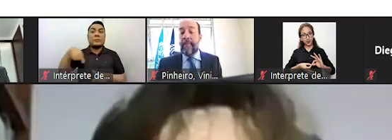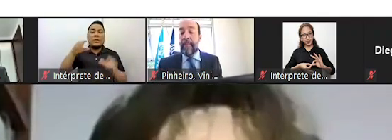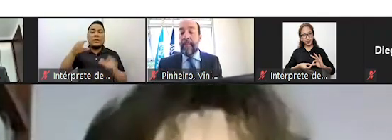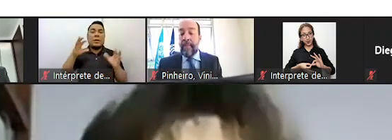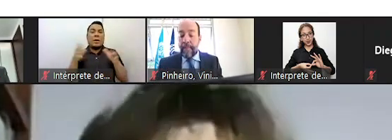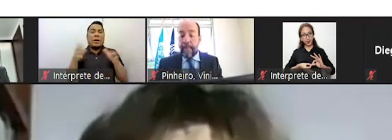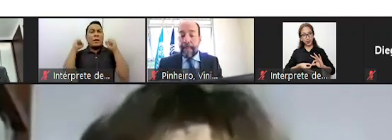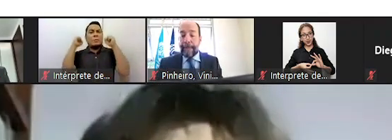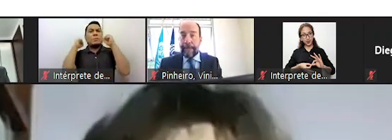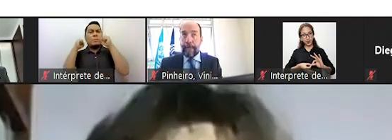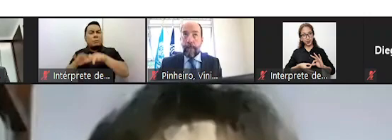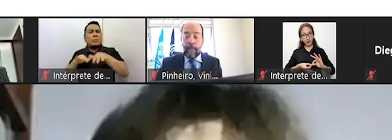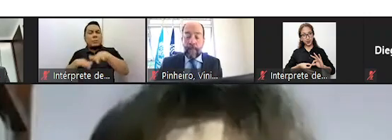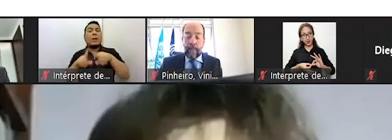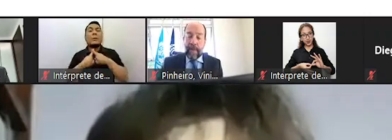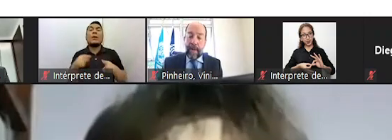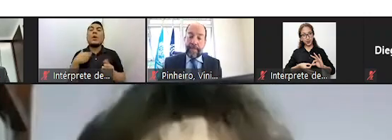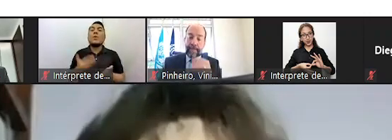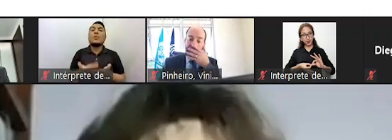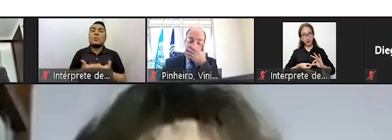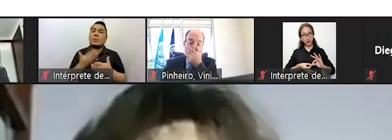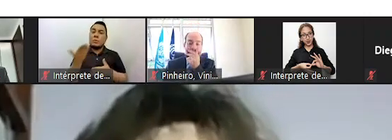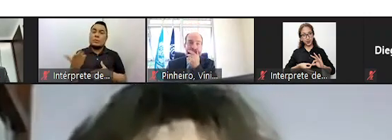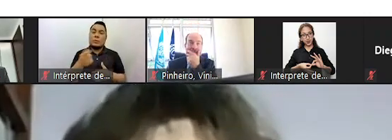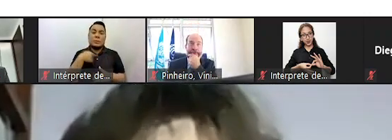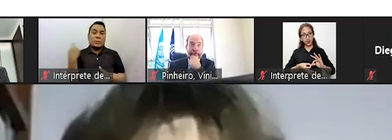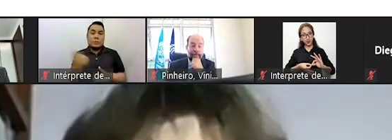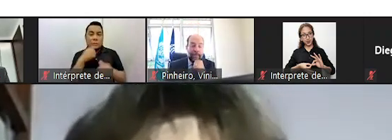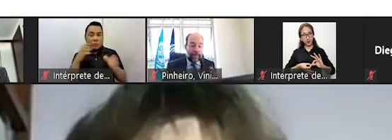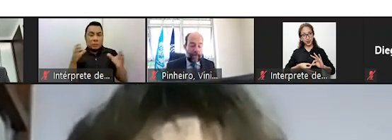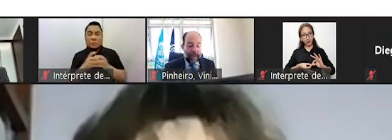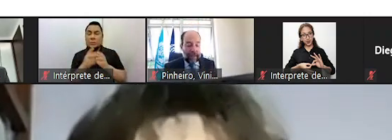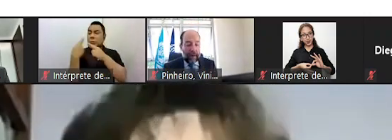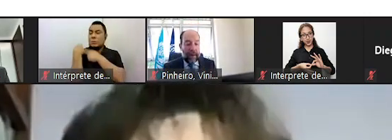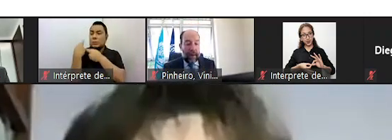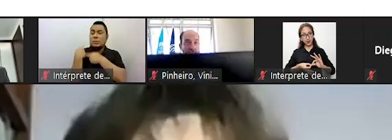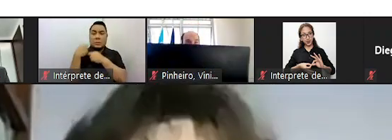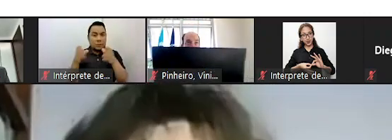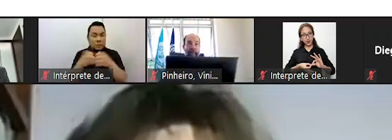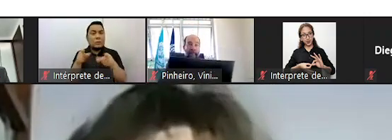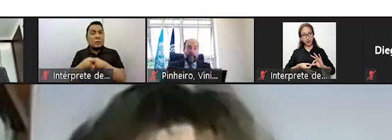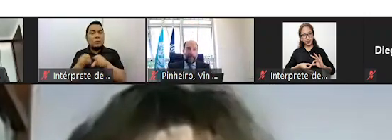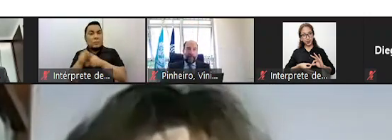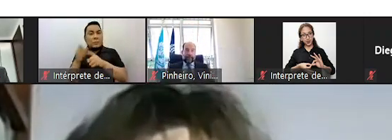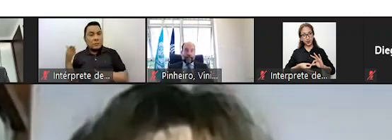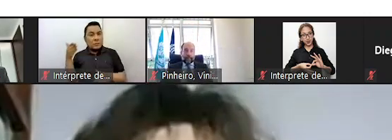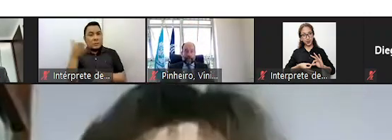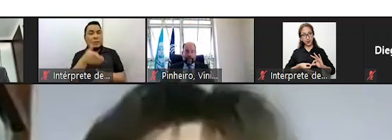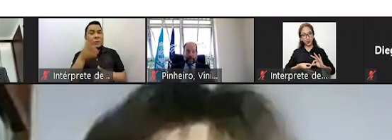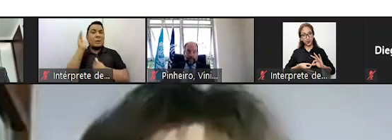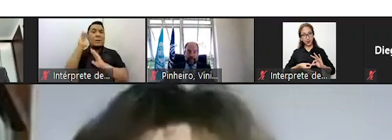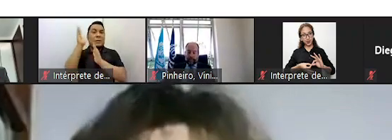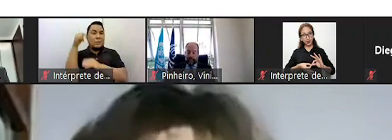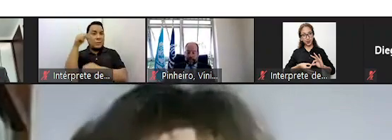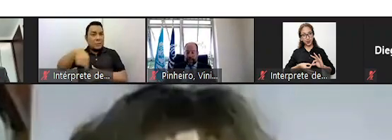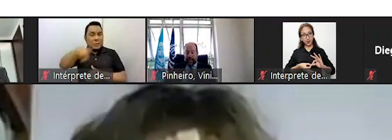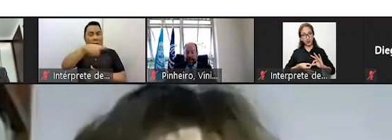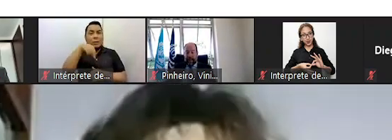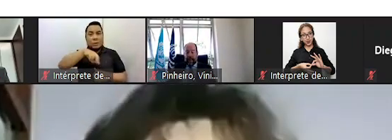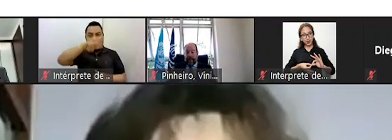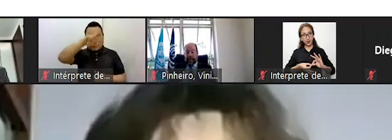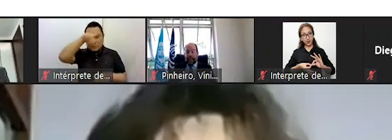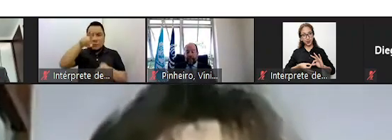to protest and mobilization with proposals we have designated representatives and the